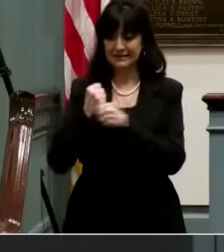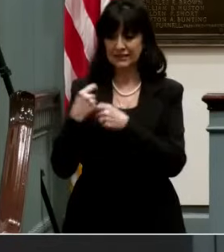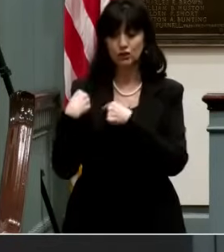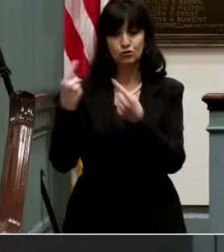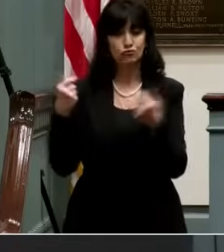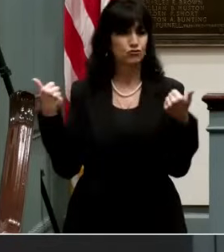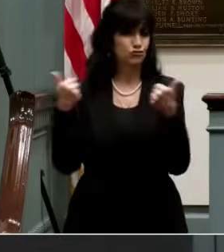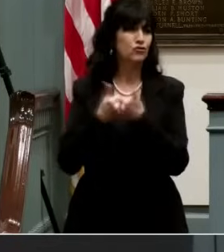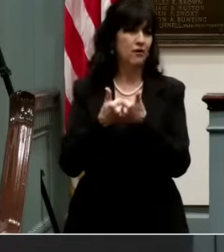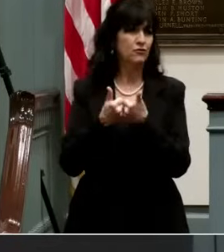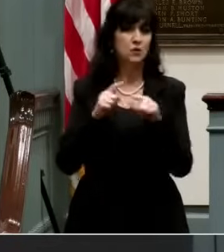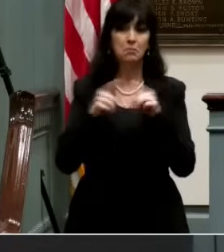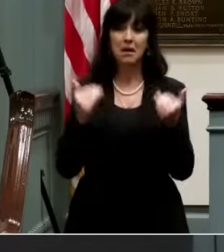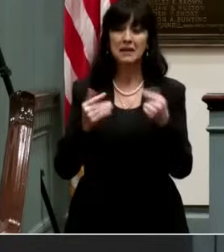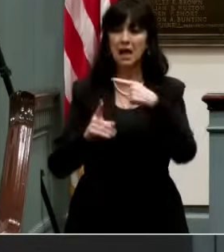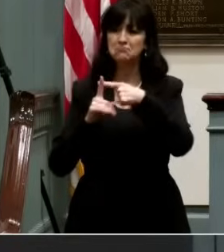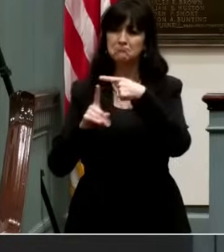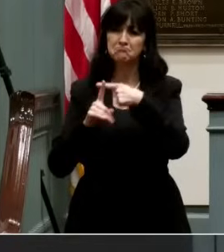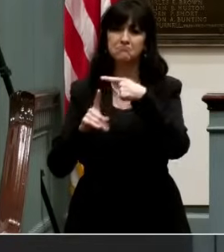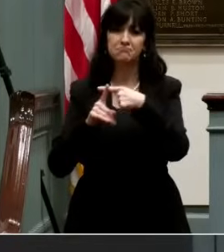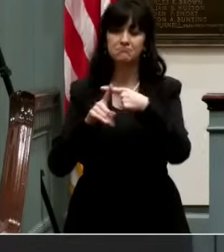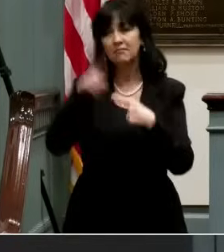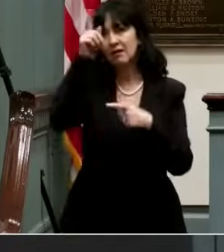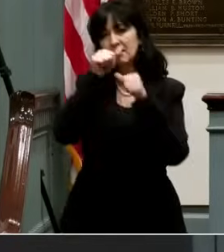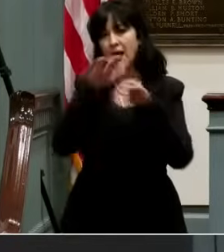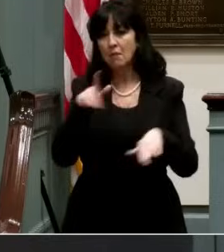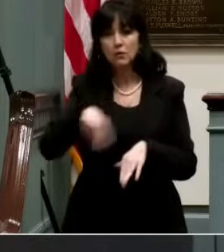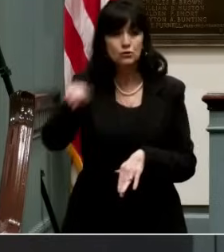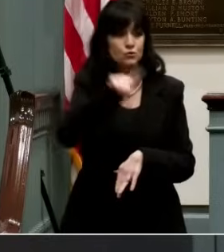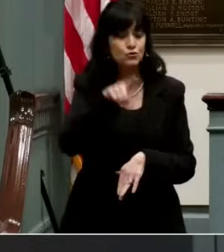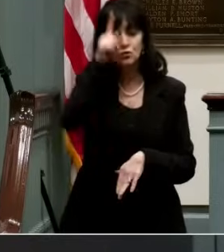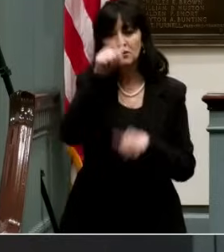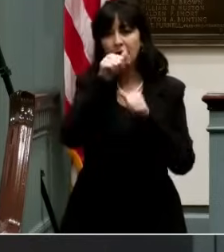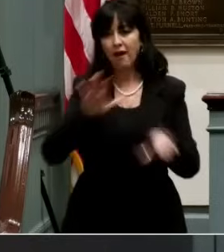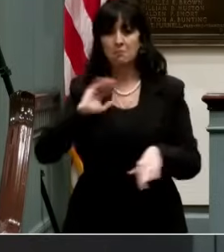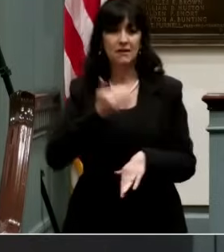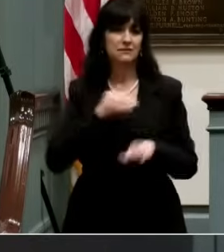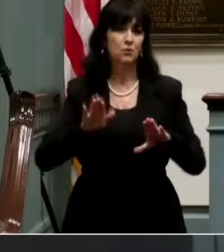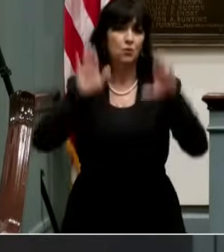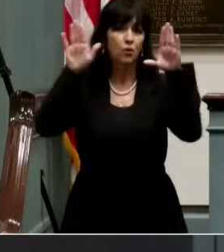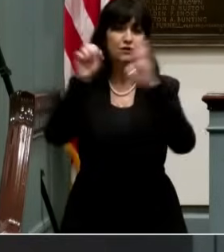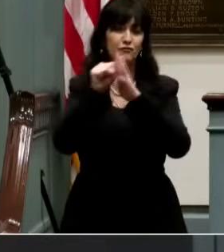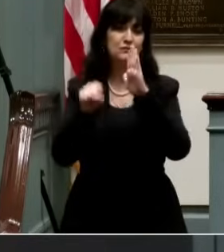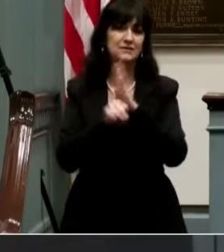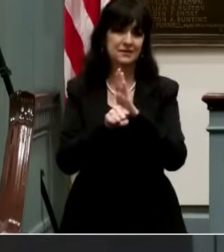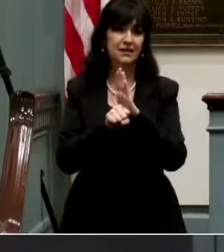May God bless you, and may God bless this wonderful state. Thank you very much.